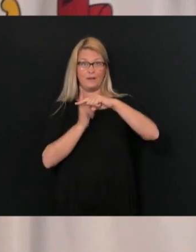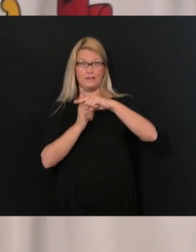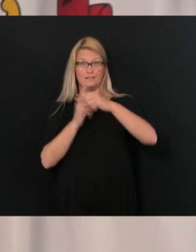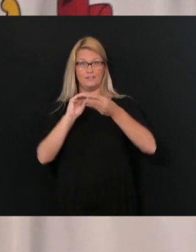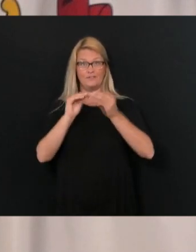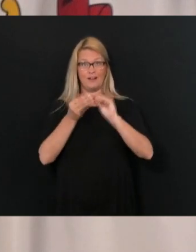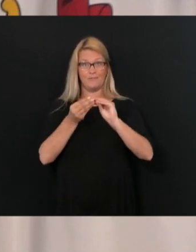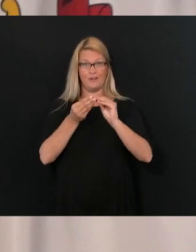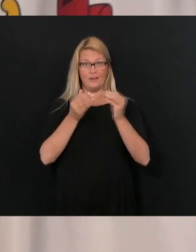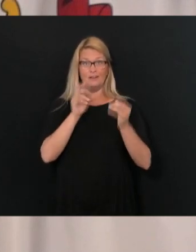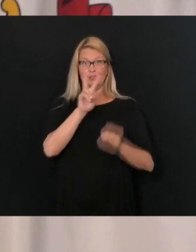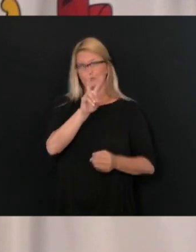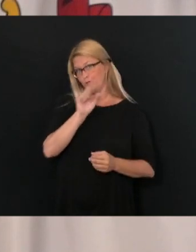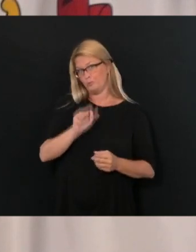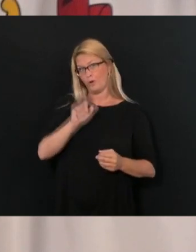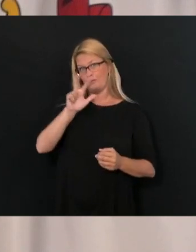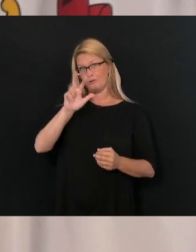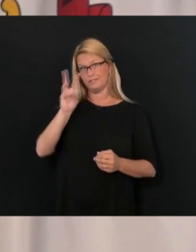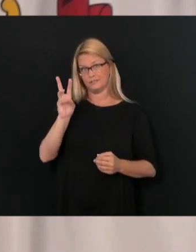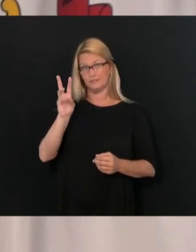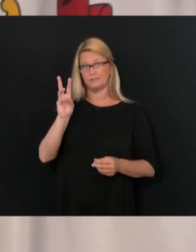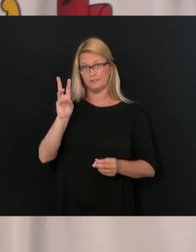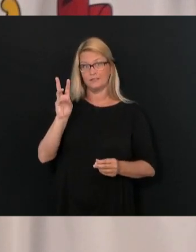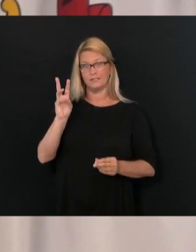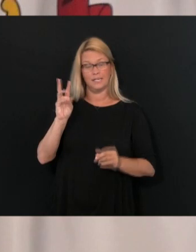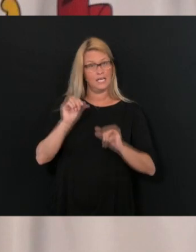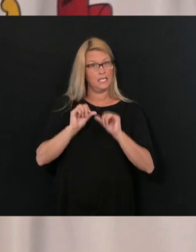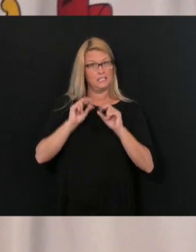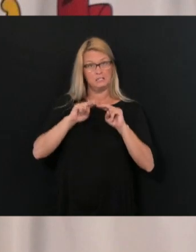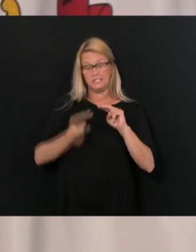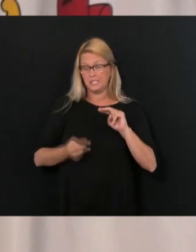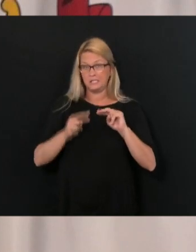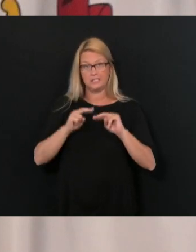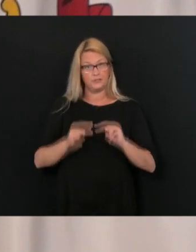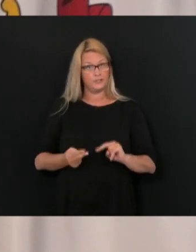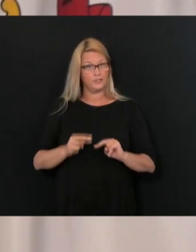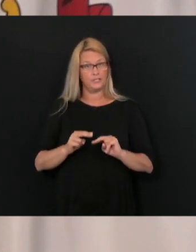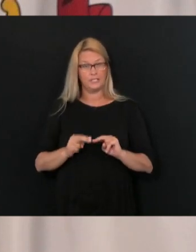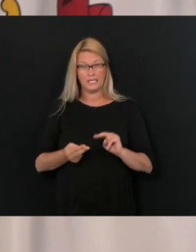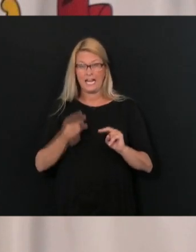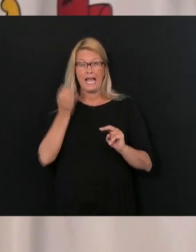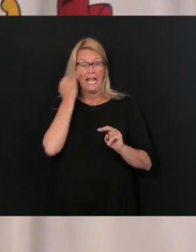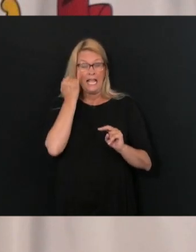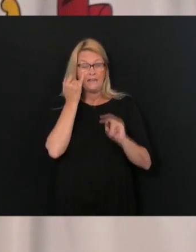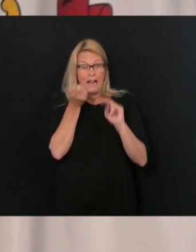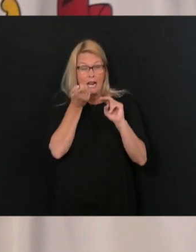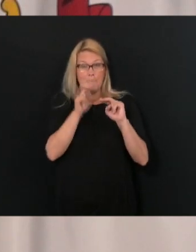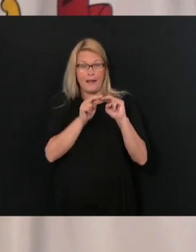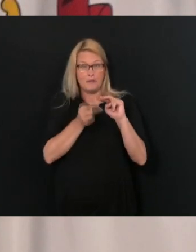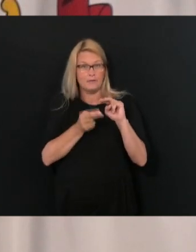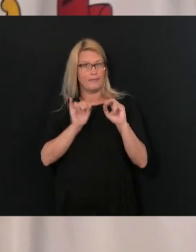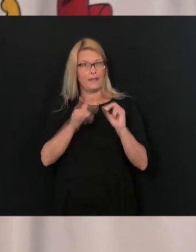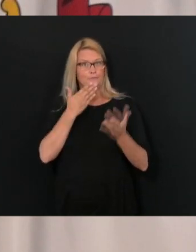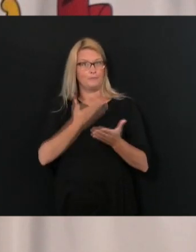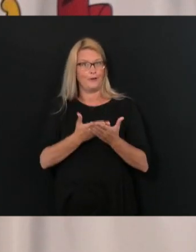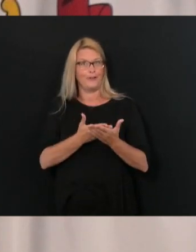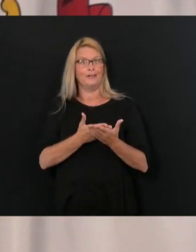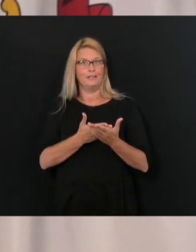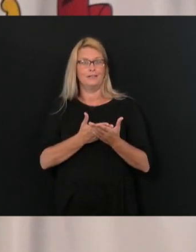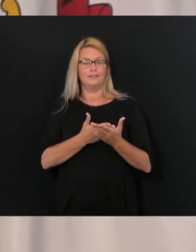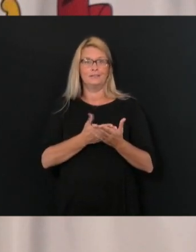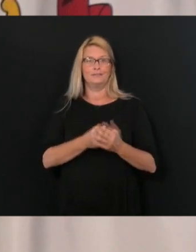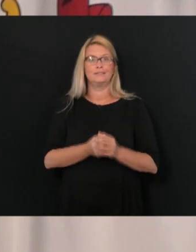number now is at 2.36. It just continues to drop down just a little teeny bit. But the best thing of